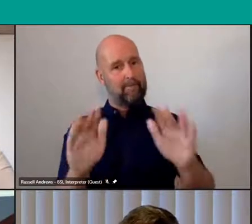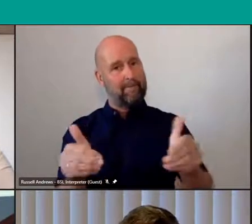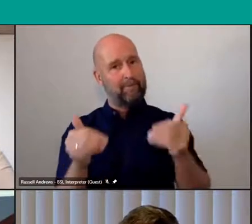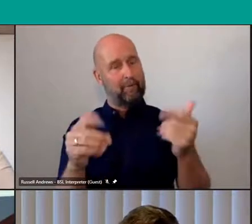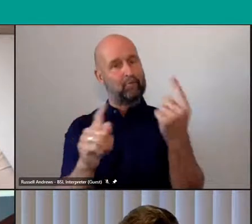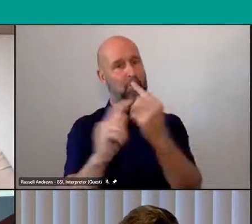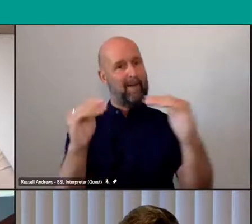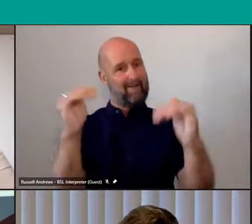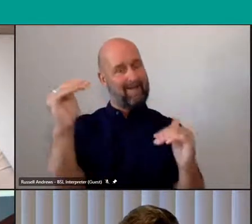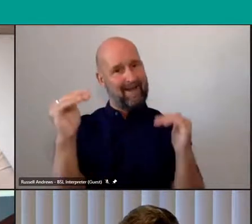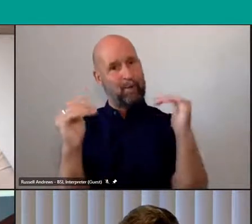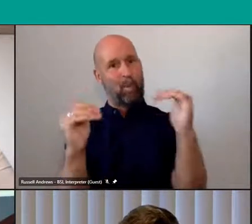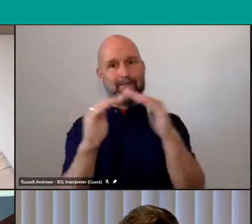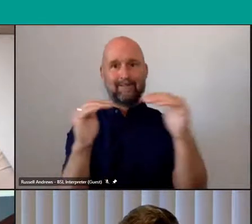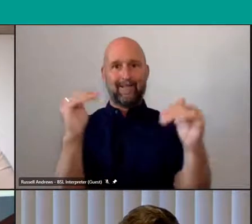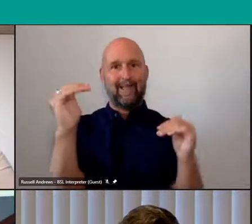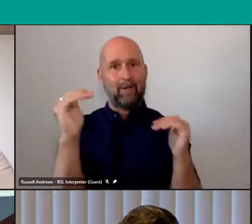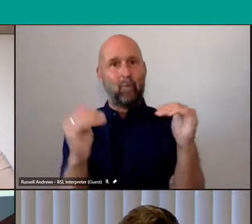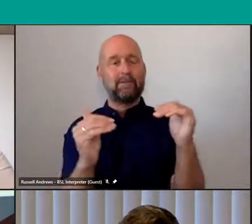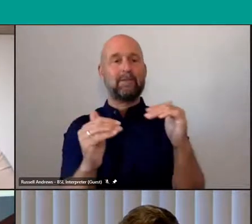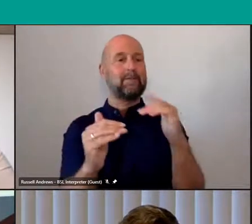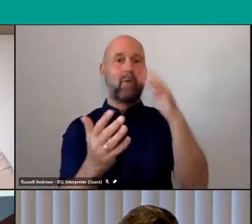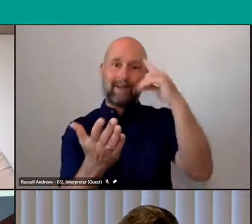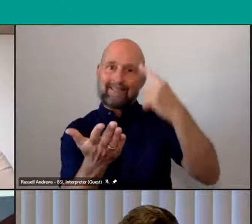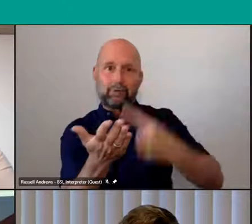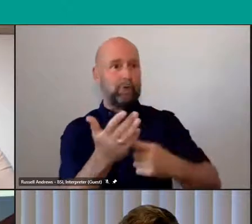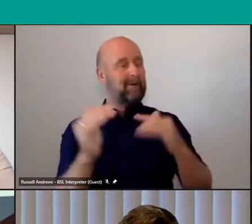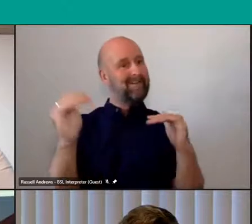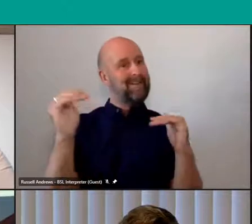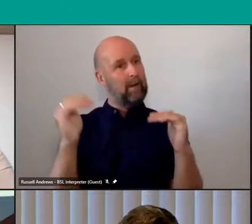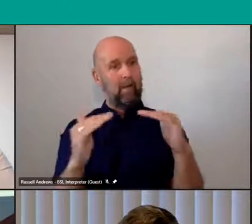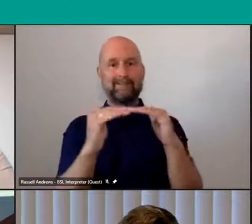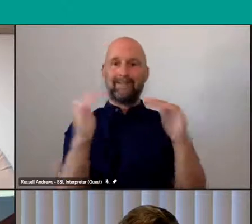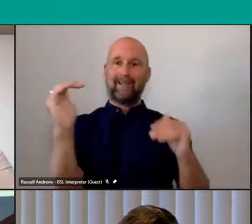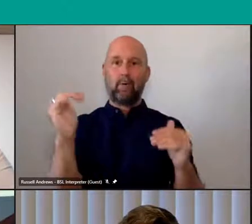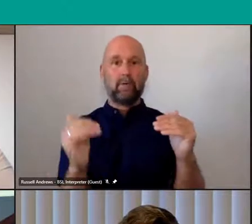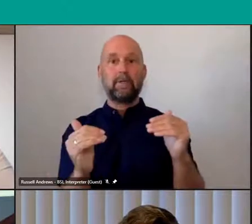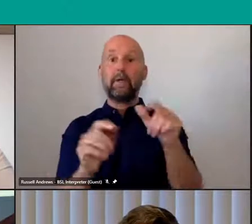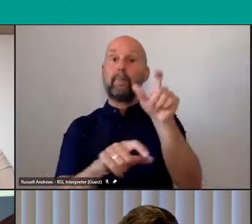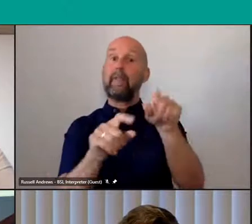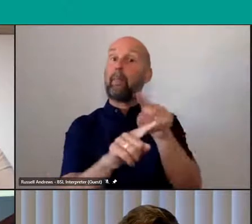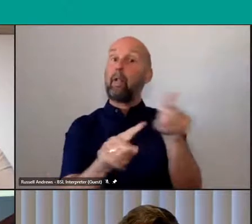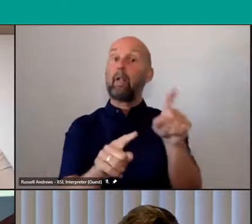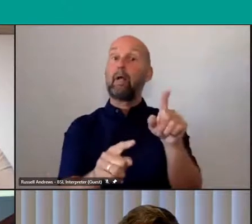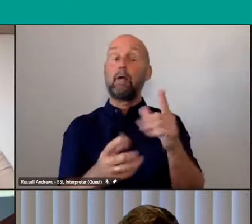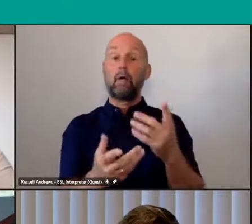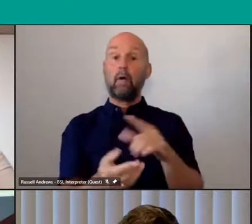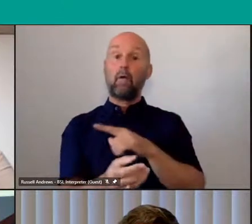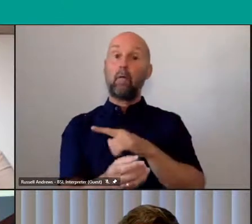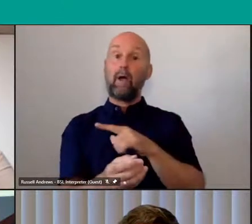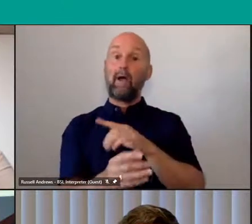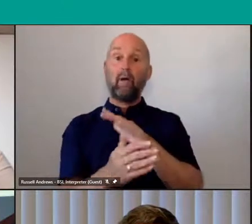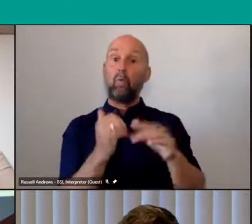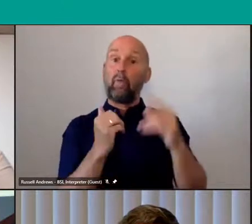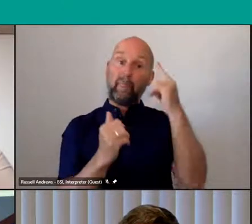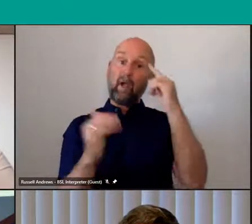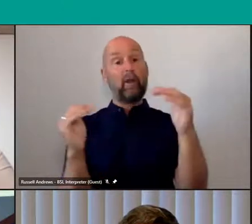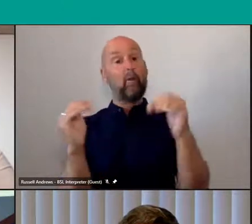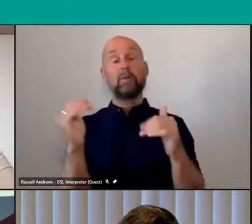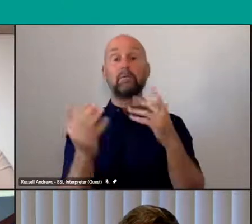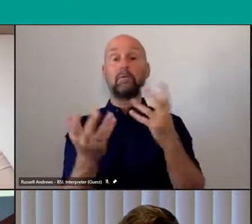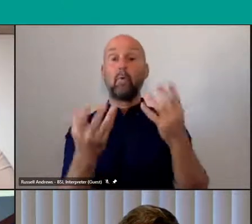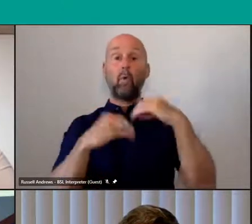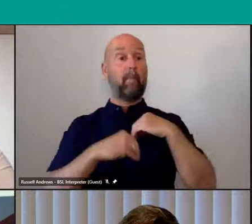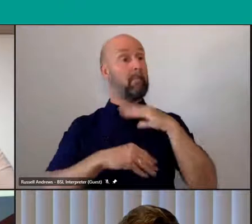do, everything that we decide. You know, people will naturally not even start to think about it soon. It will